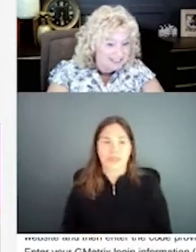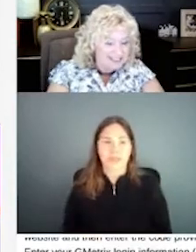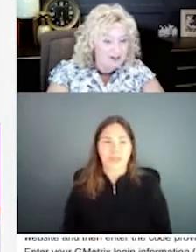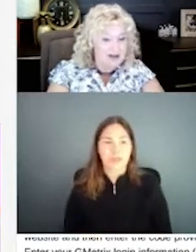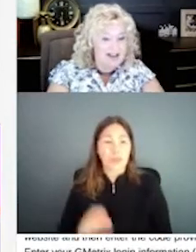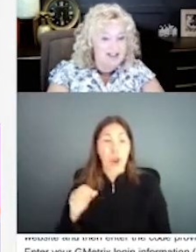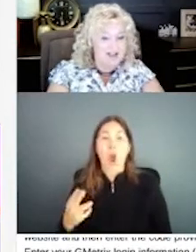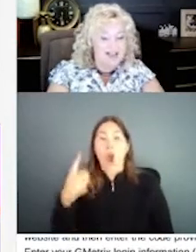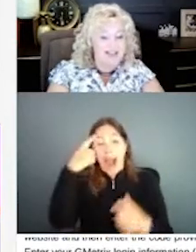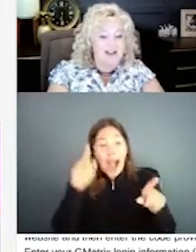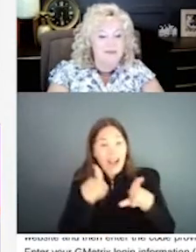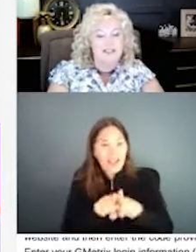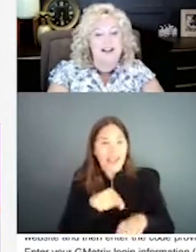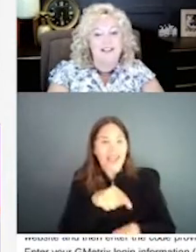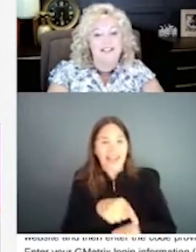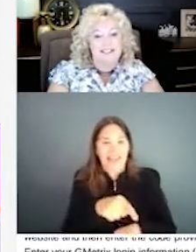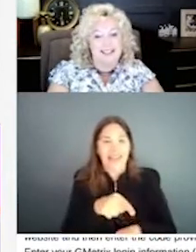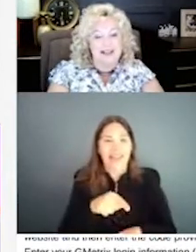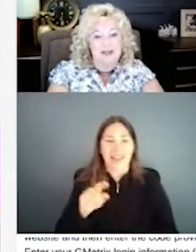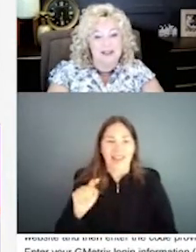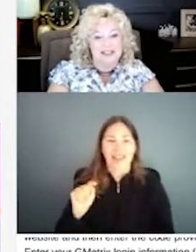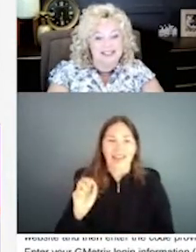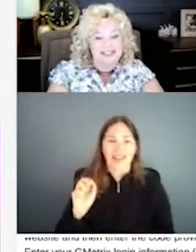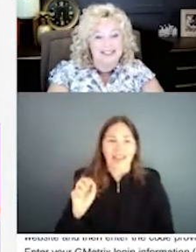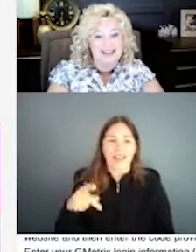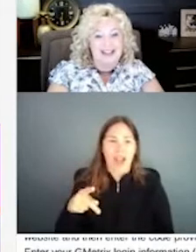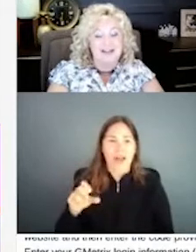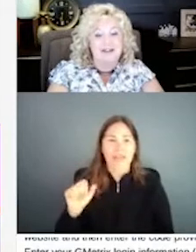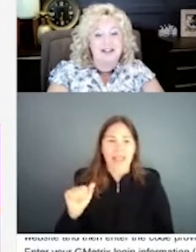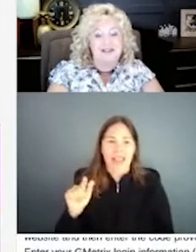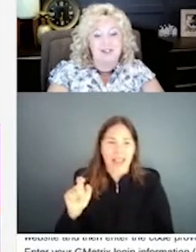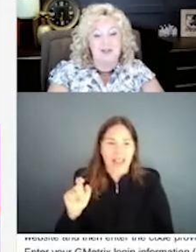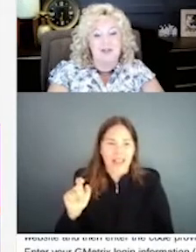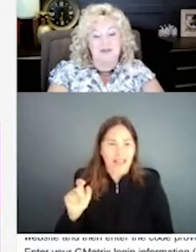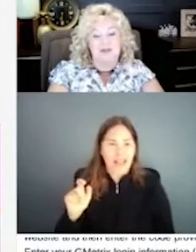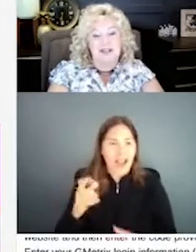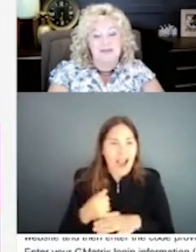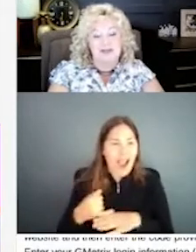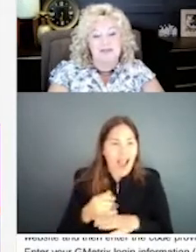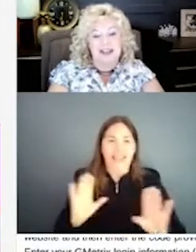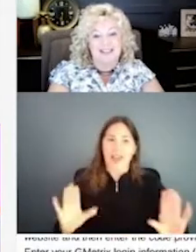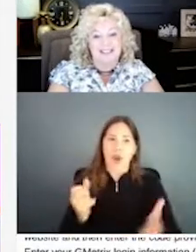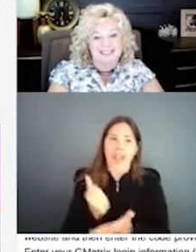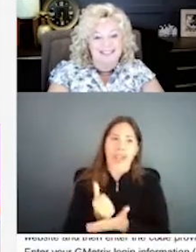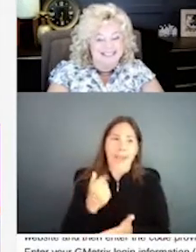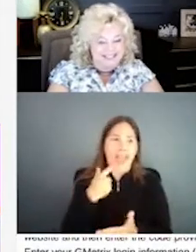Oh, I agree. Topsail Island, amen. I have a shirt that reminds me of that.